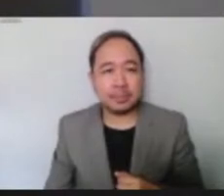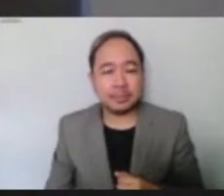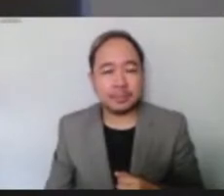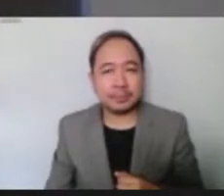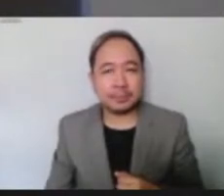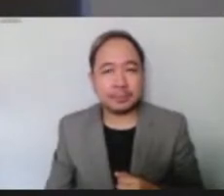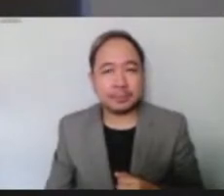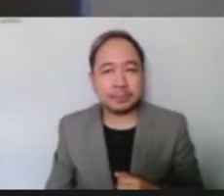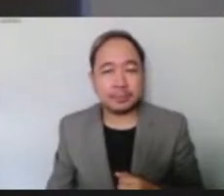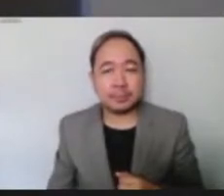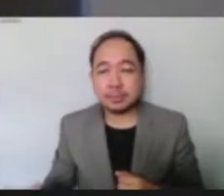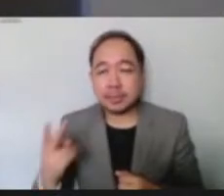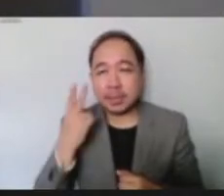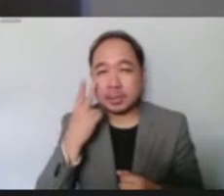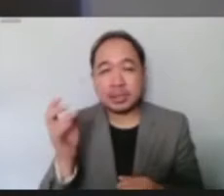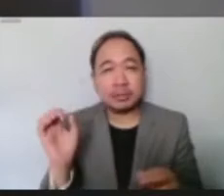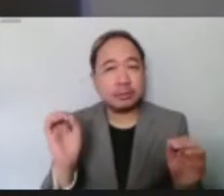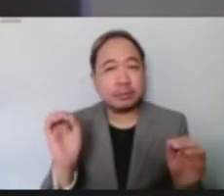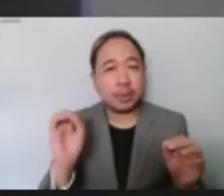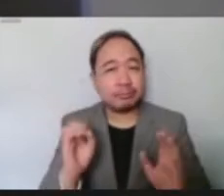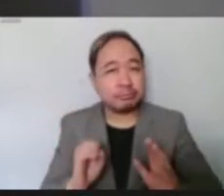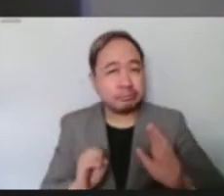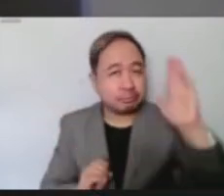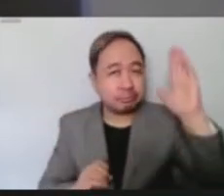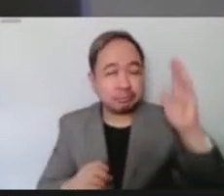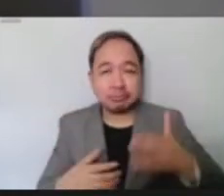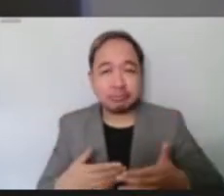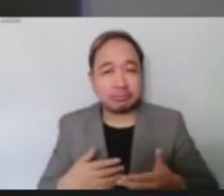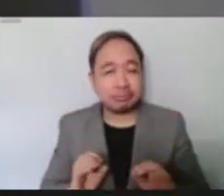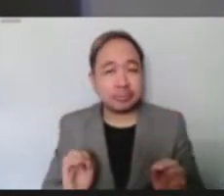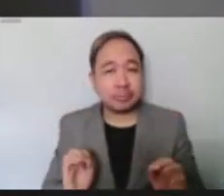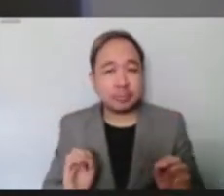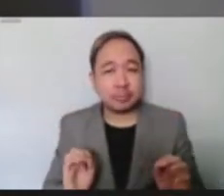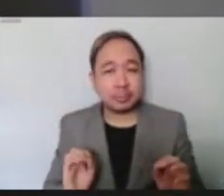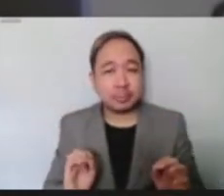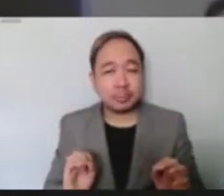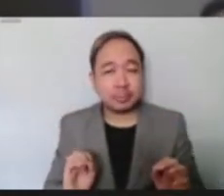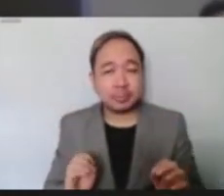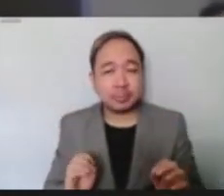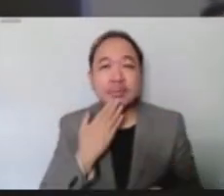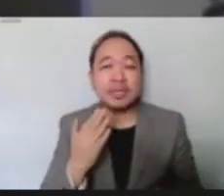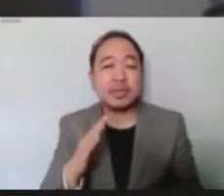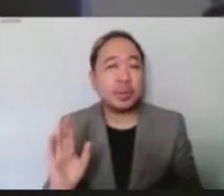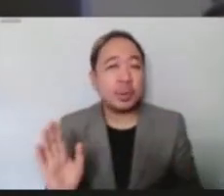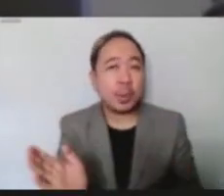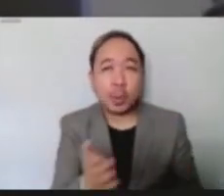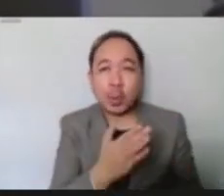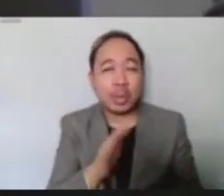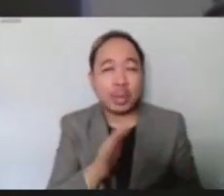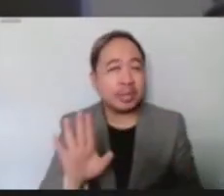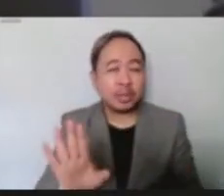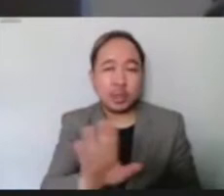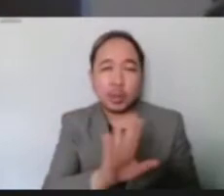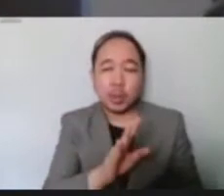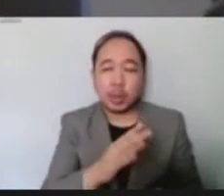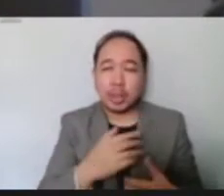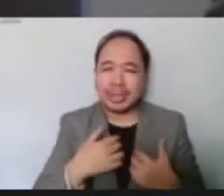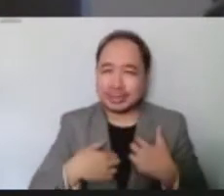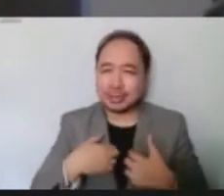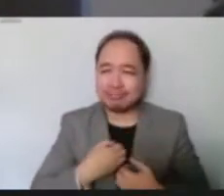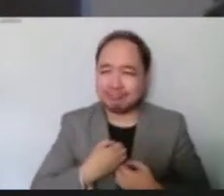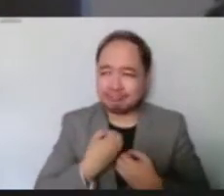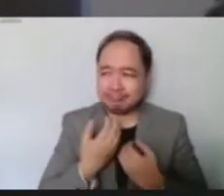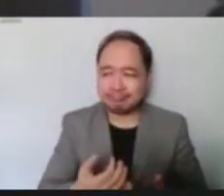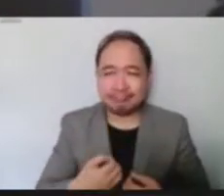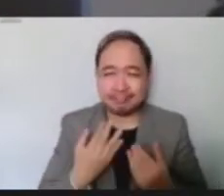I see no requests for the flow so thank you all for those insightful and interesting remarks and